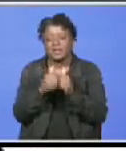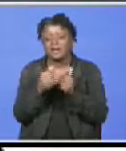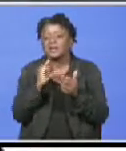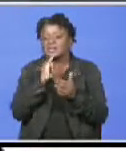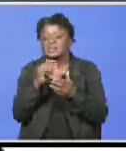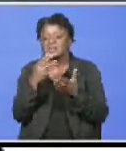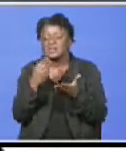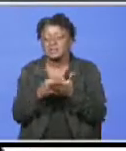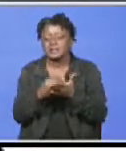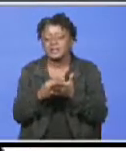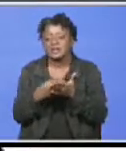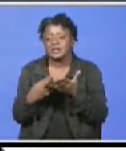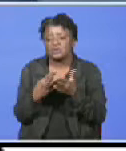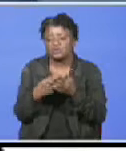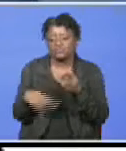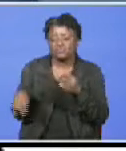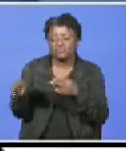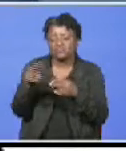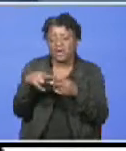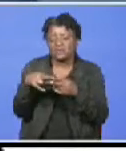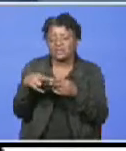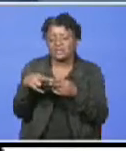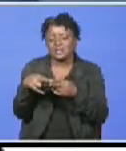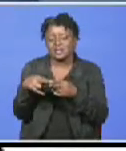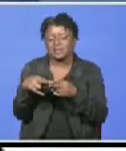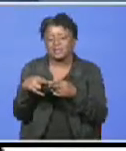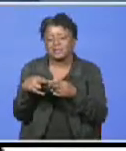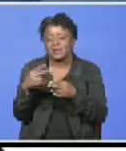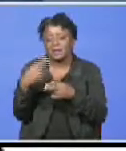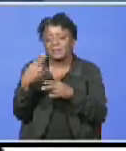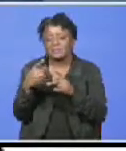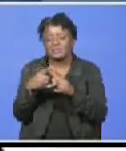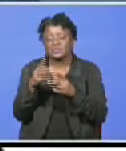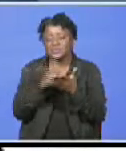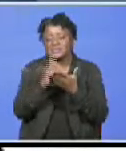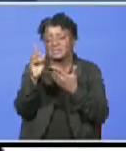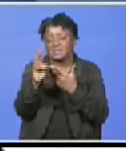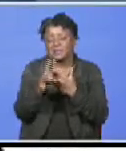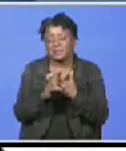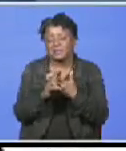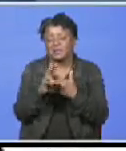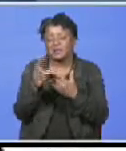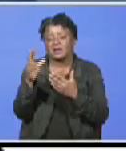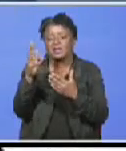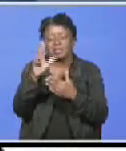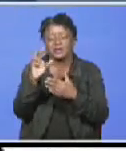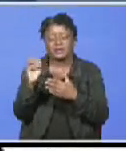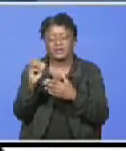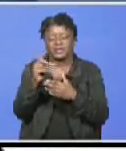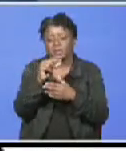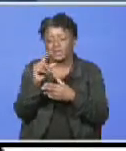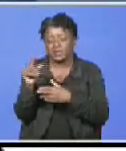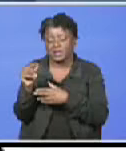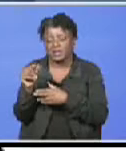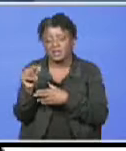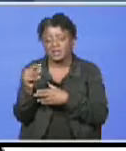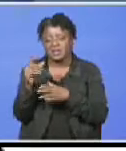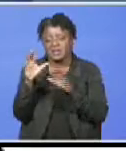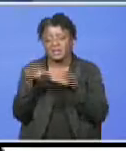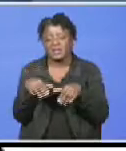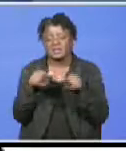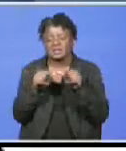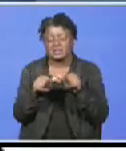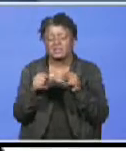Okay, so up until December 30th, 2020, businesses, the 1-cent coin can still be used as a medium